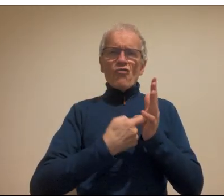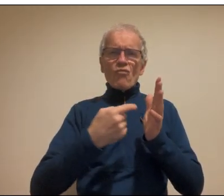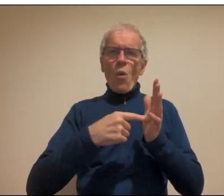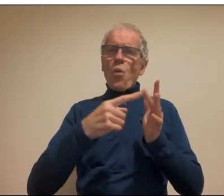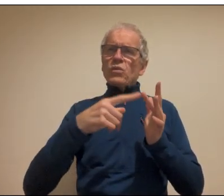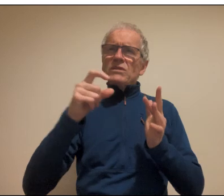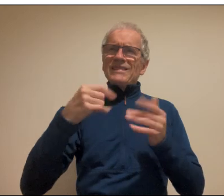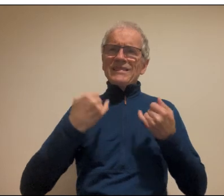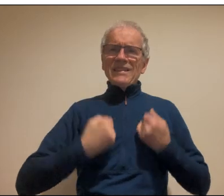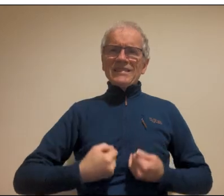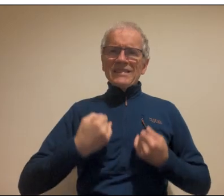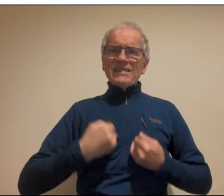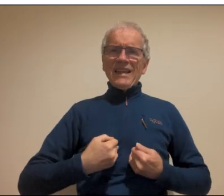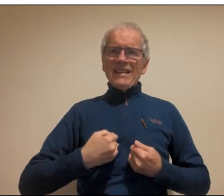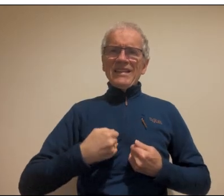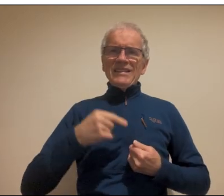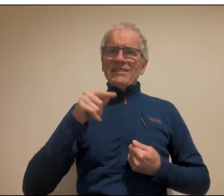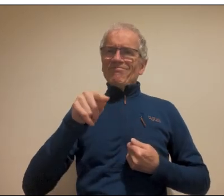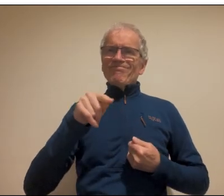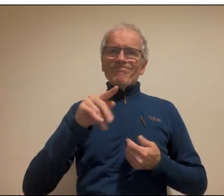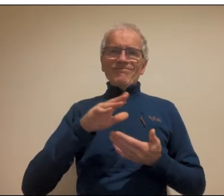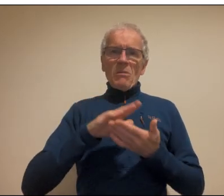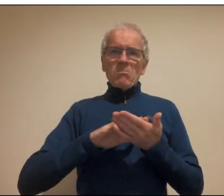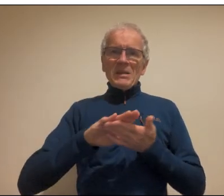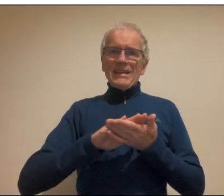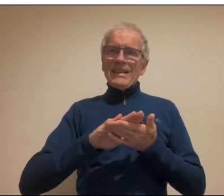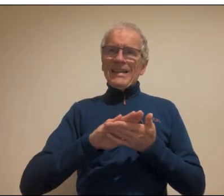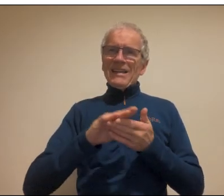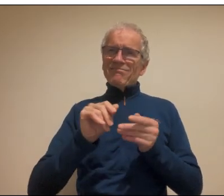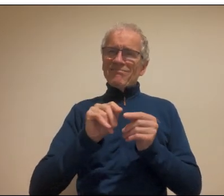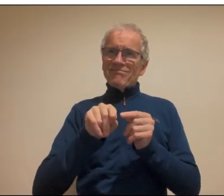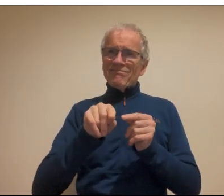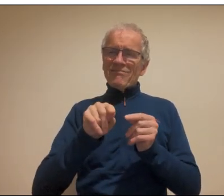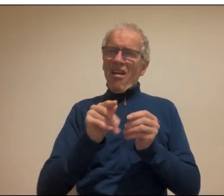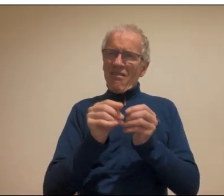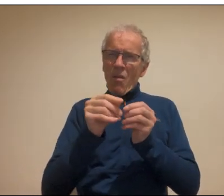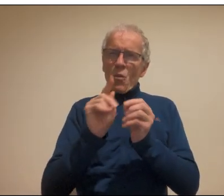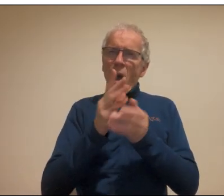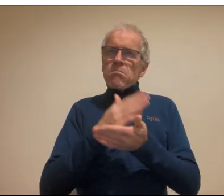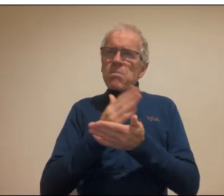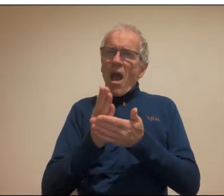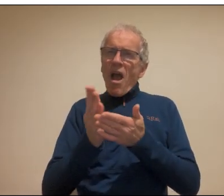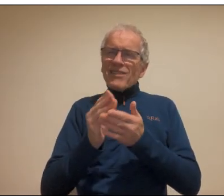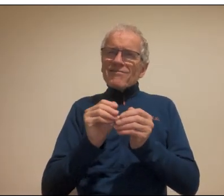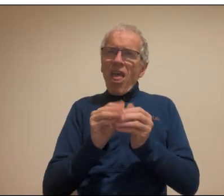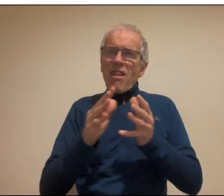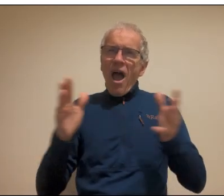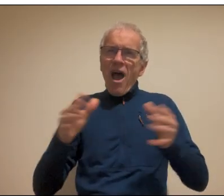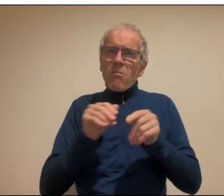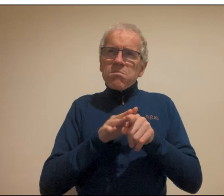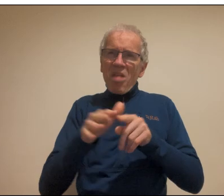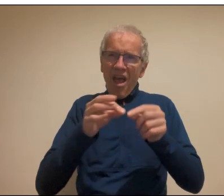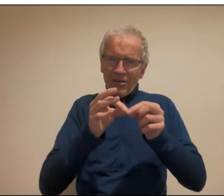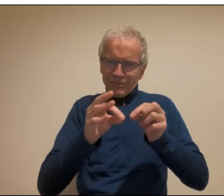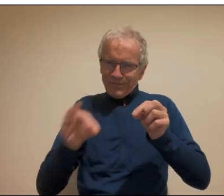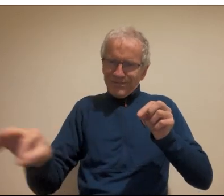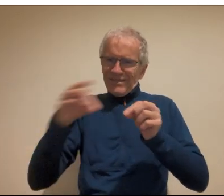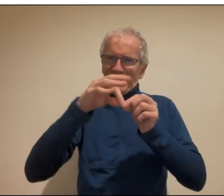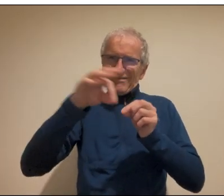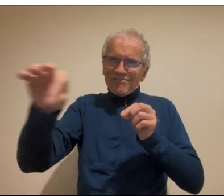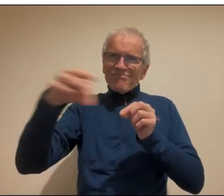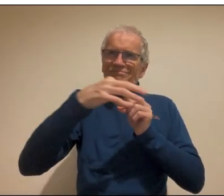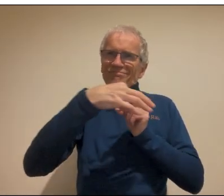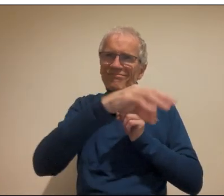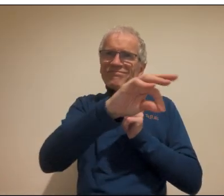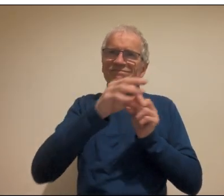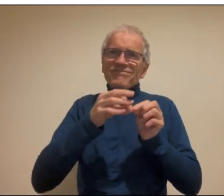Aortic disease. The aorta is the largest blood vessel in the body, which carries blood from the heart to the rest of the